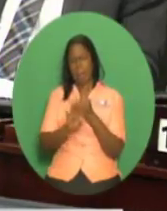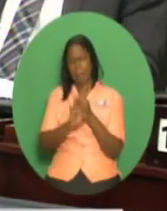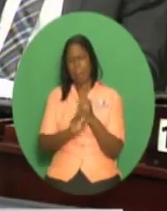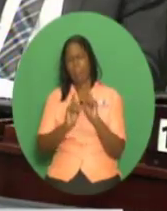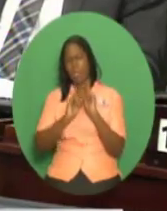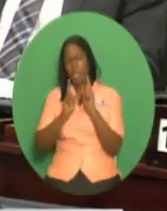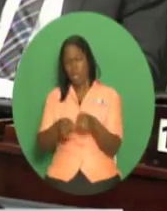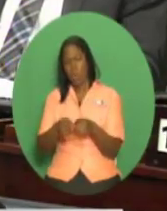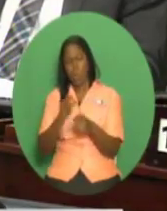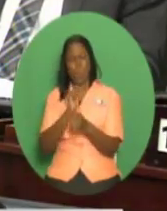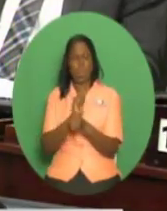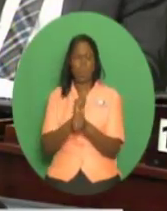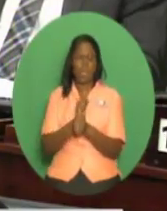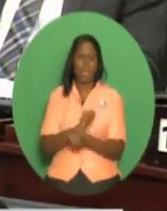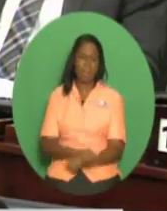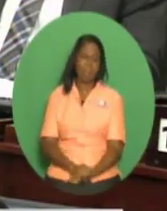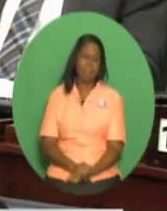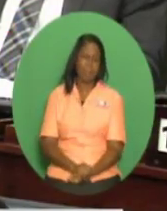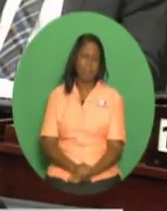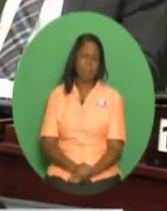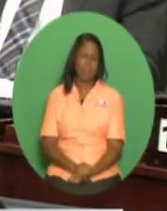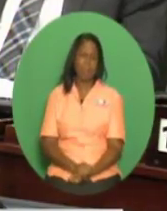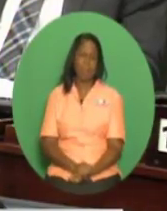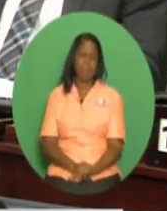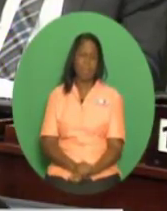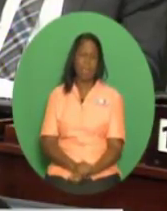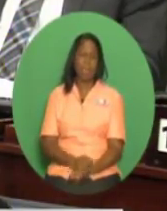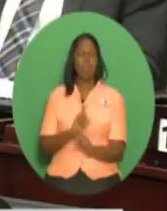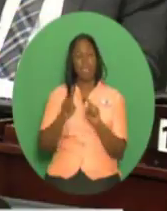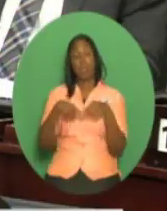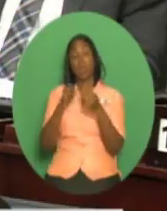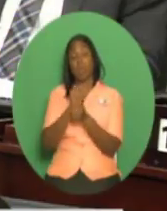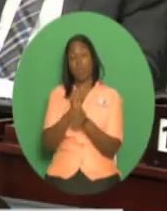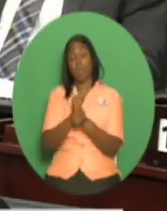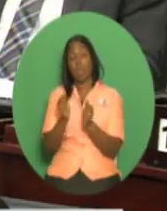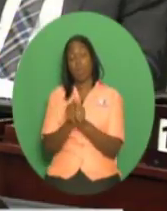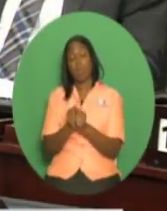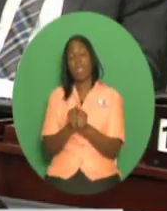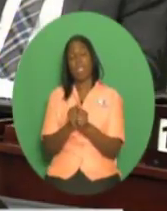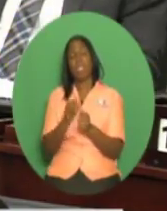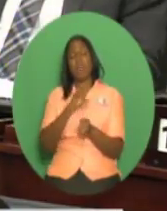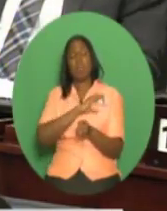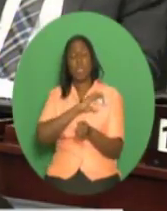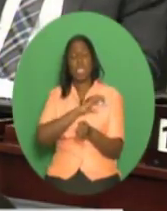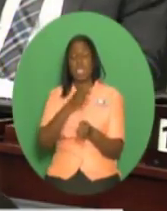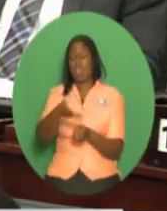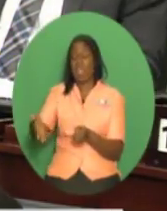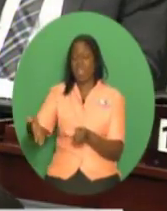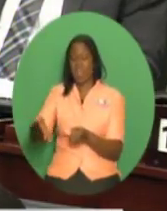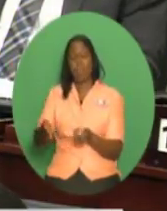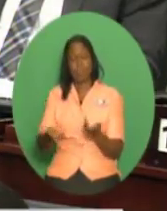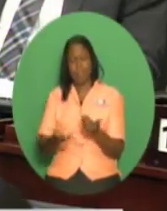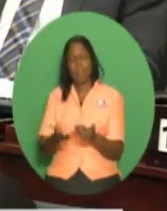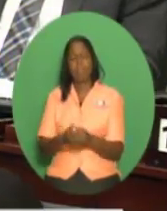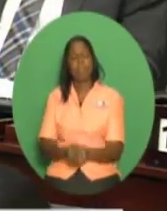I want to thank the Minister of National Security for the support that he has pledged in this exercise.